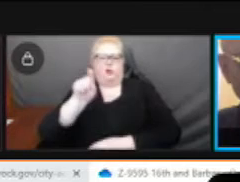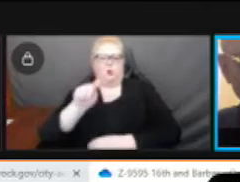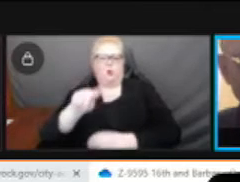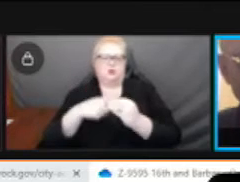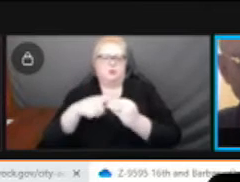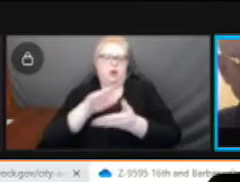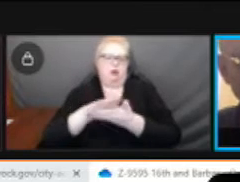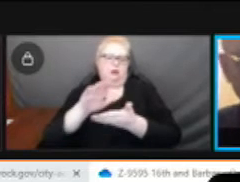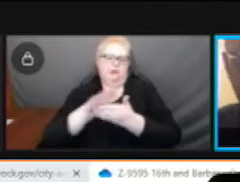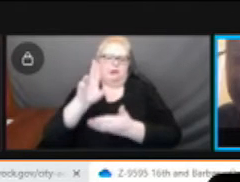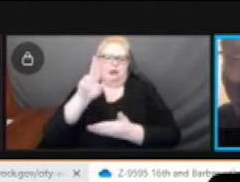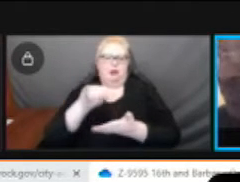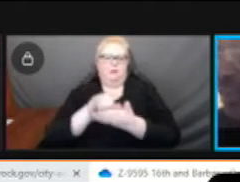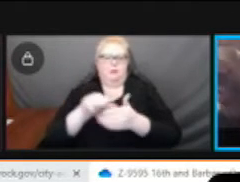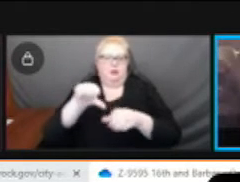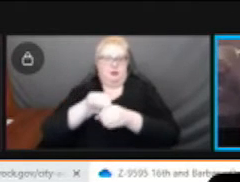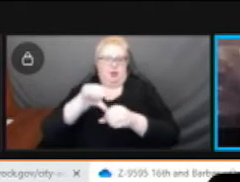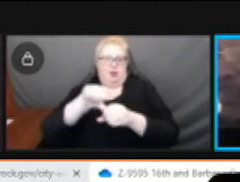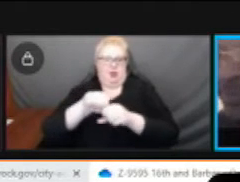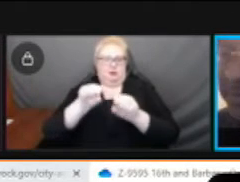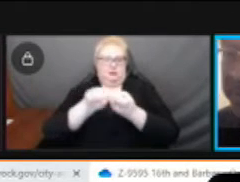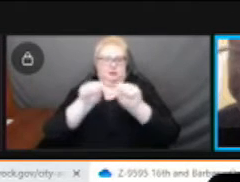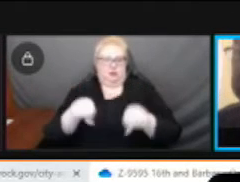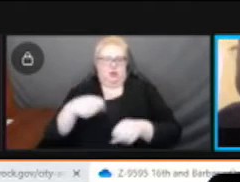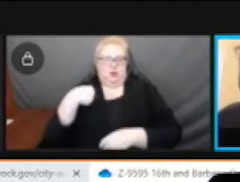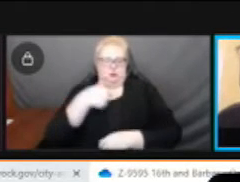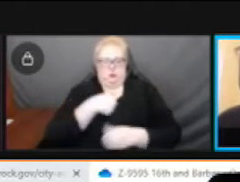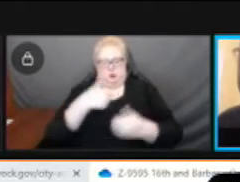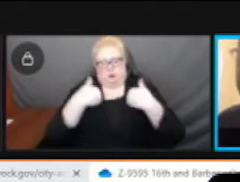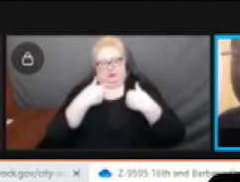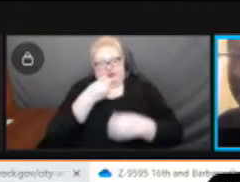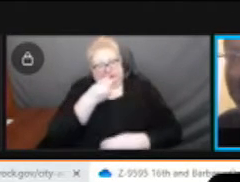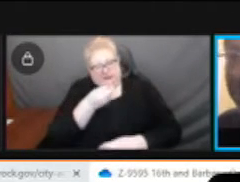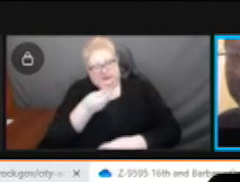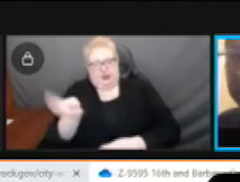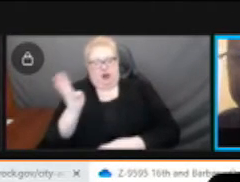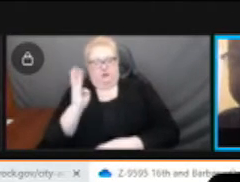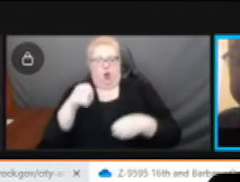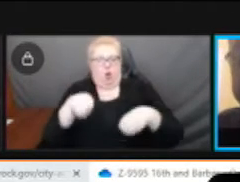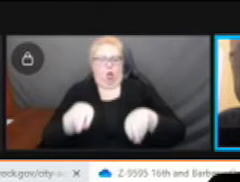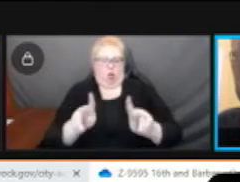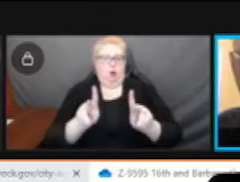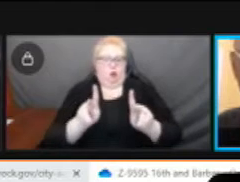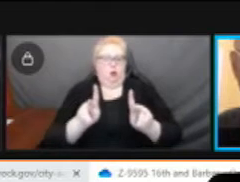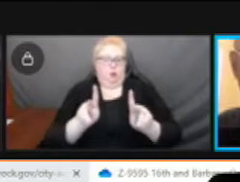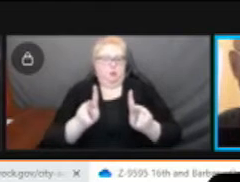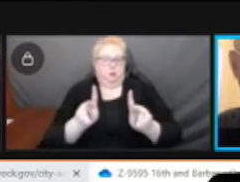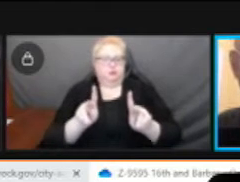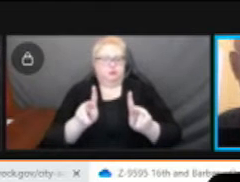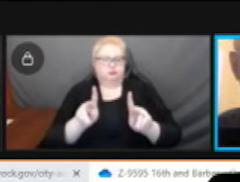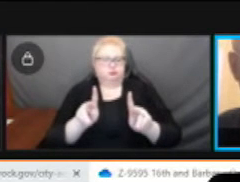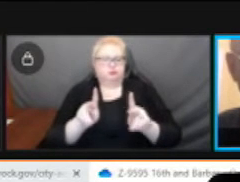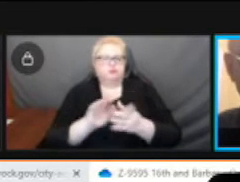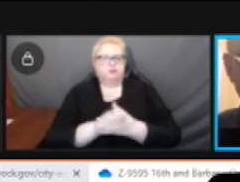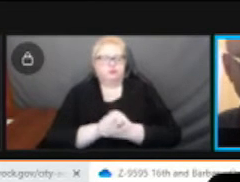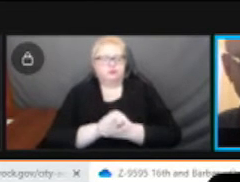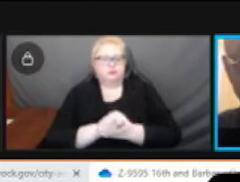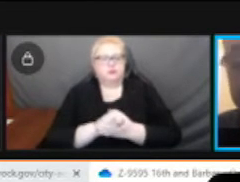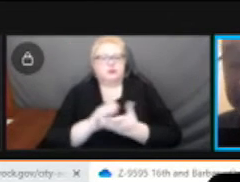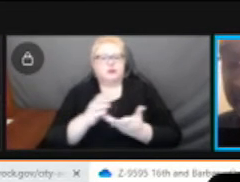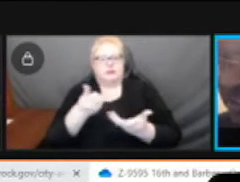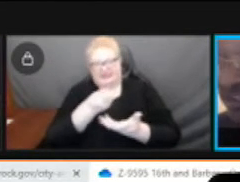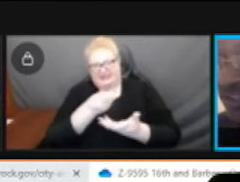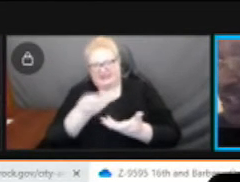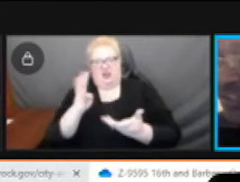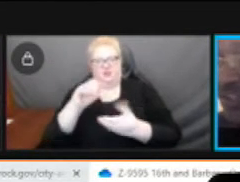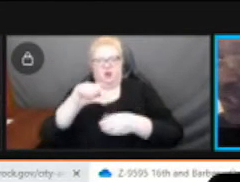the gas station. We've had several opportunities, redevelopment opportunities at several codes of gas station that I've